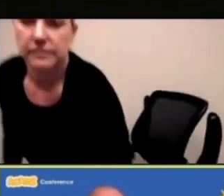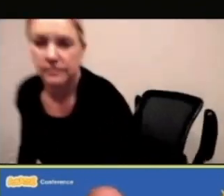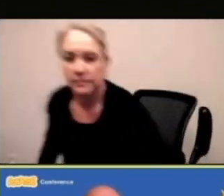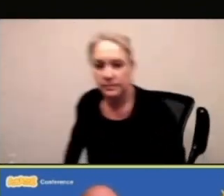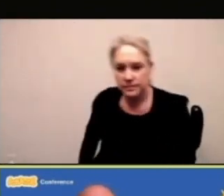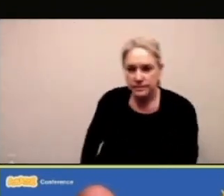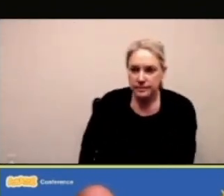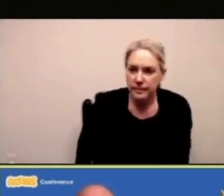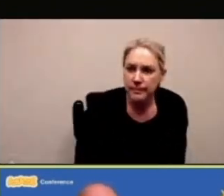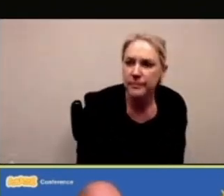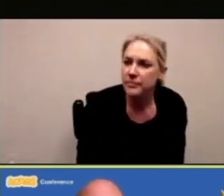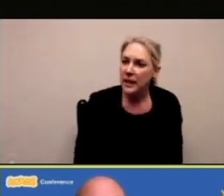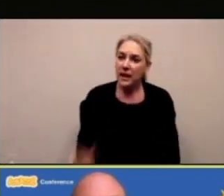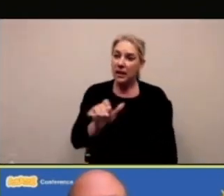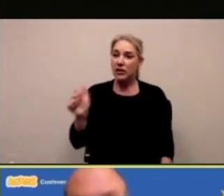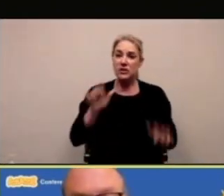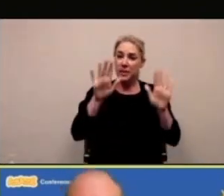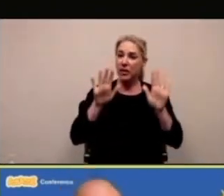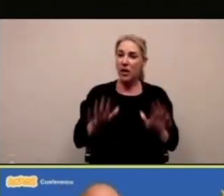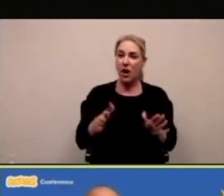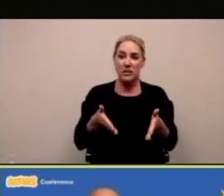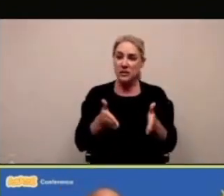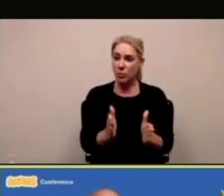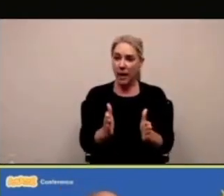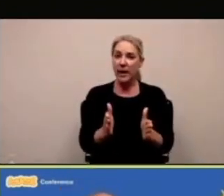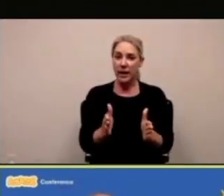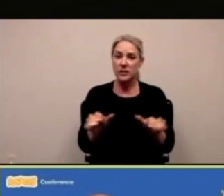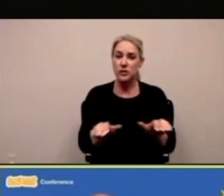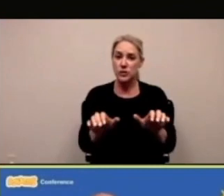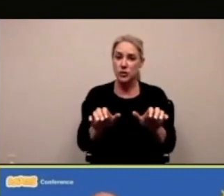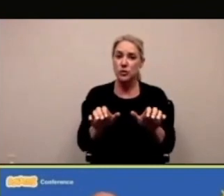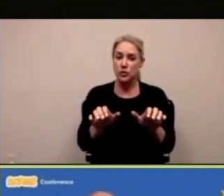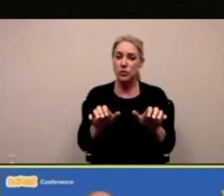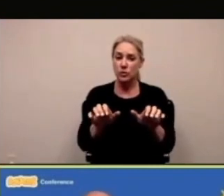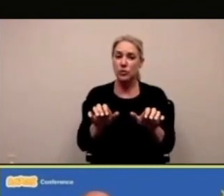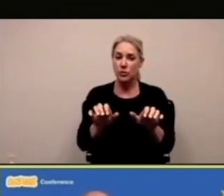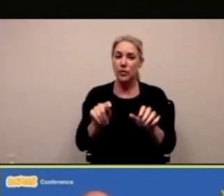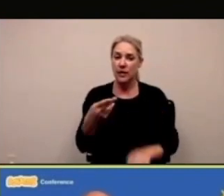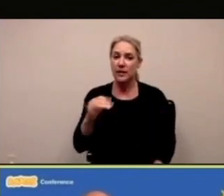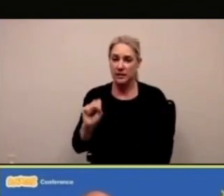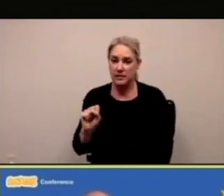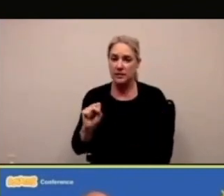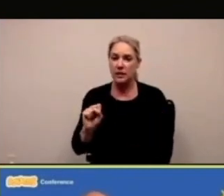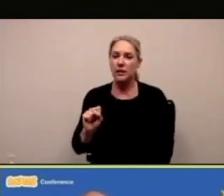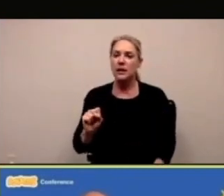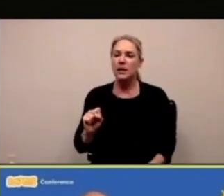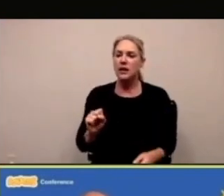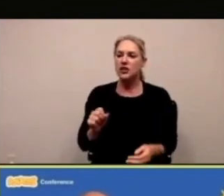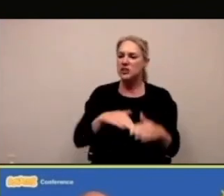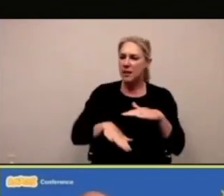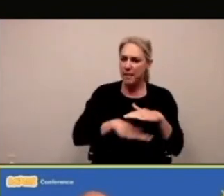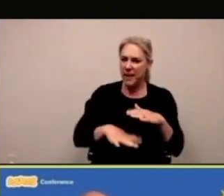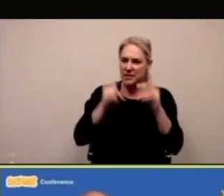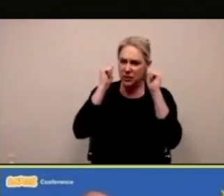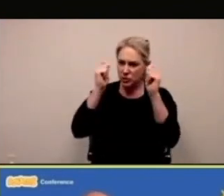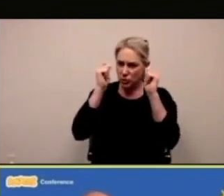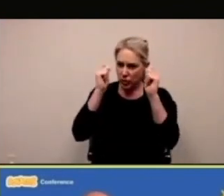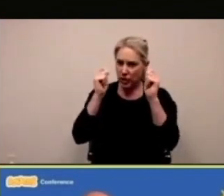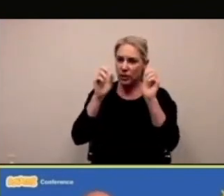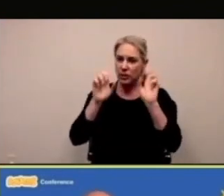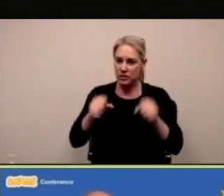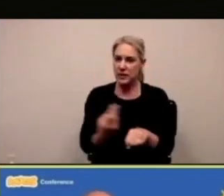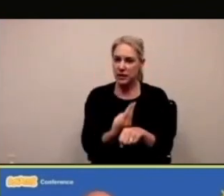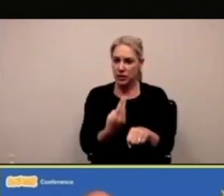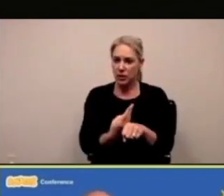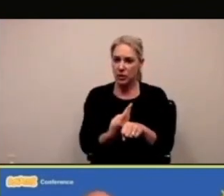There are some really other great ways to do this using Scratch and just using some of the basic tutorials. One of the important things about